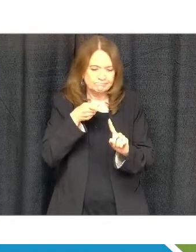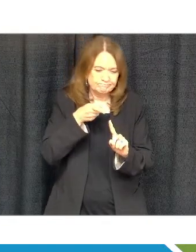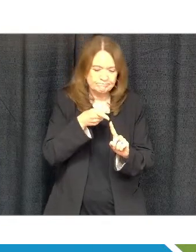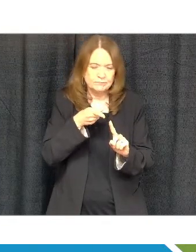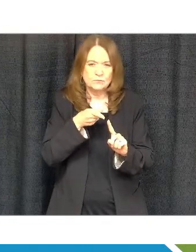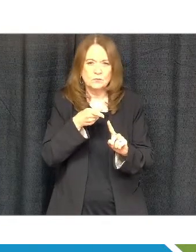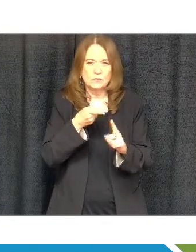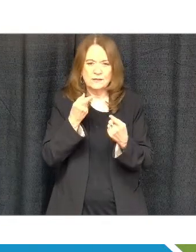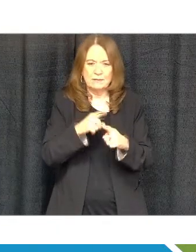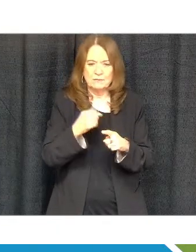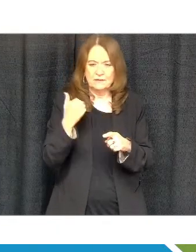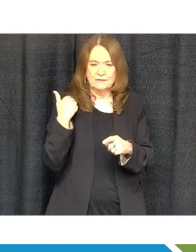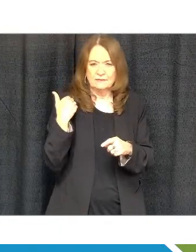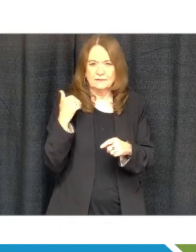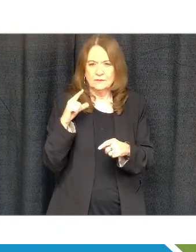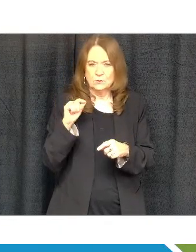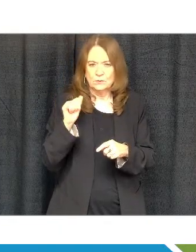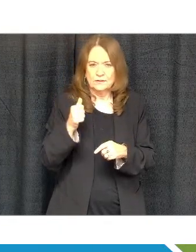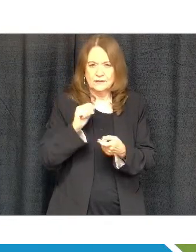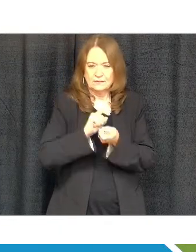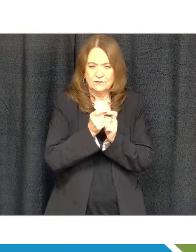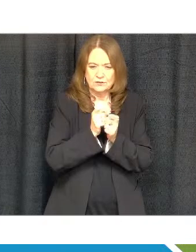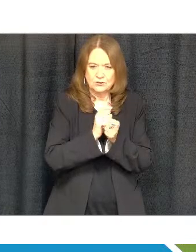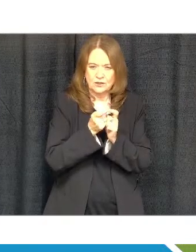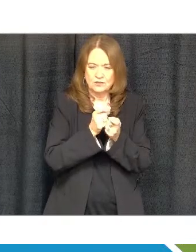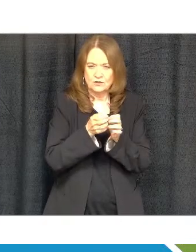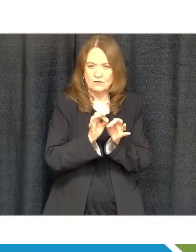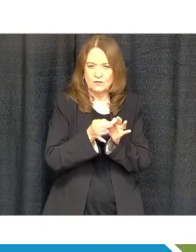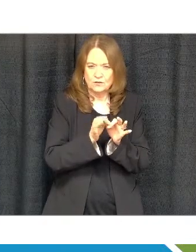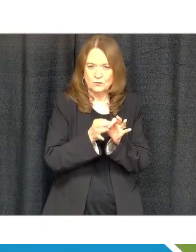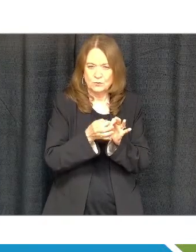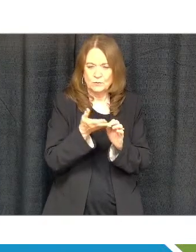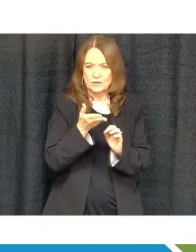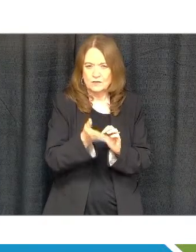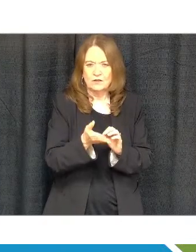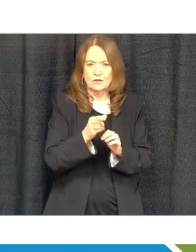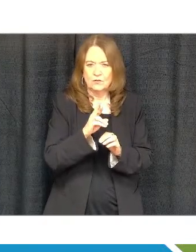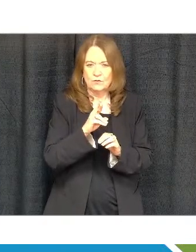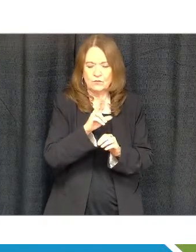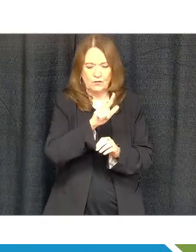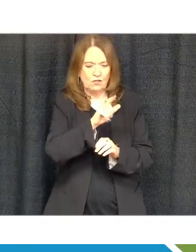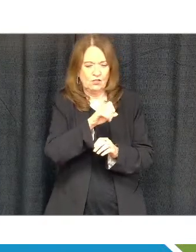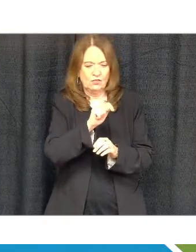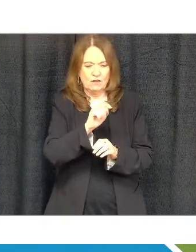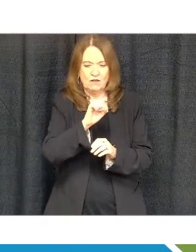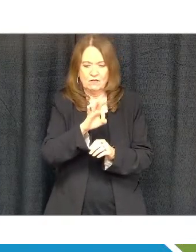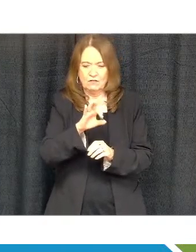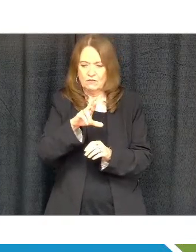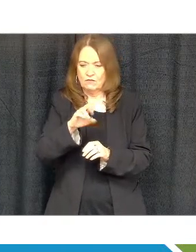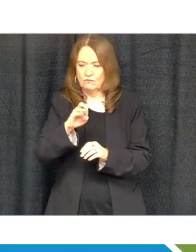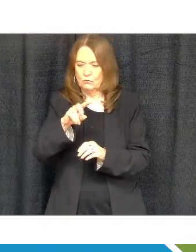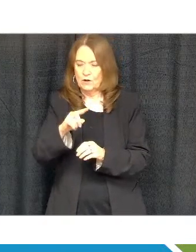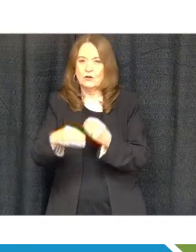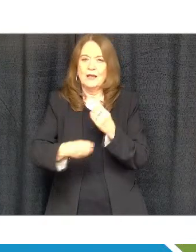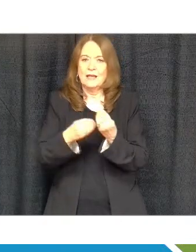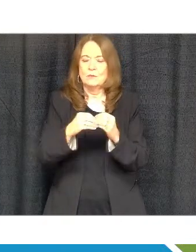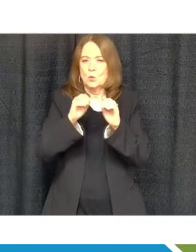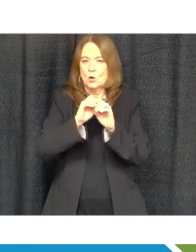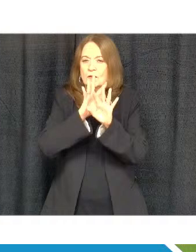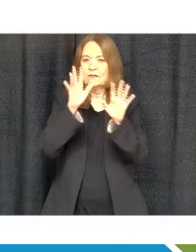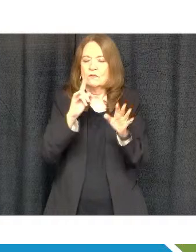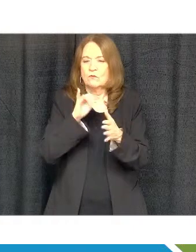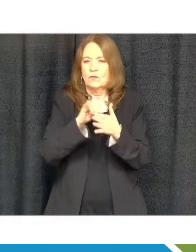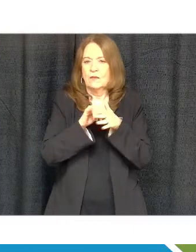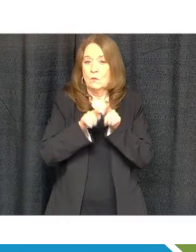decade since 2010 of the changing of the interpretation there of the lot of record, and just add some more clarification for that,